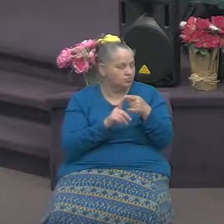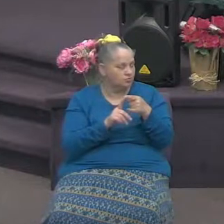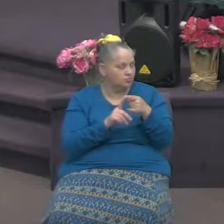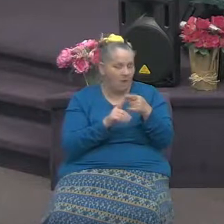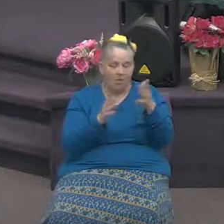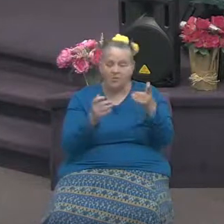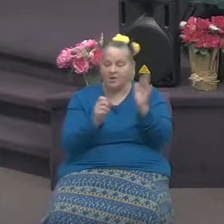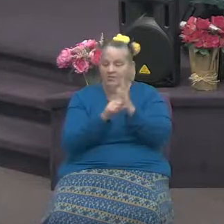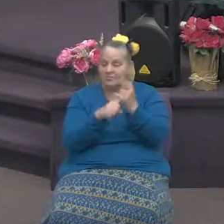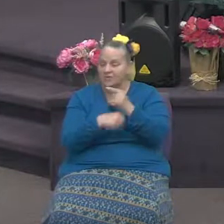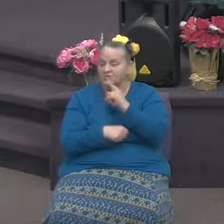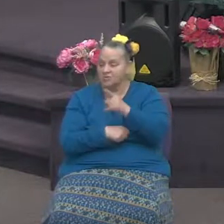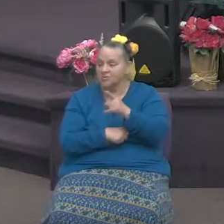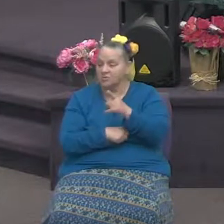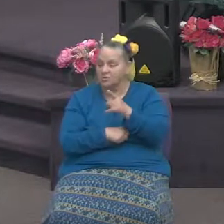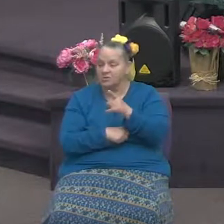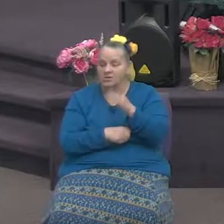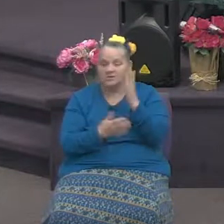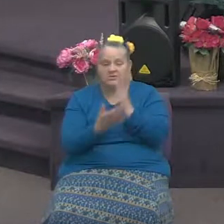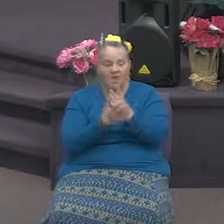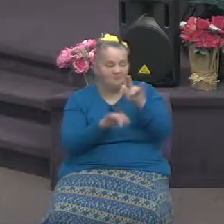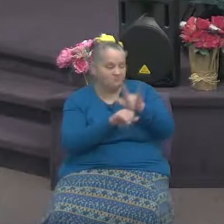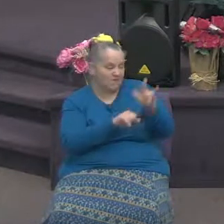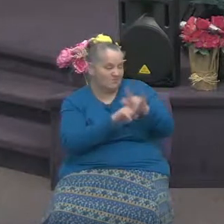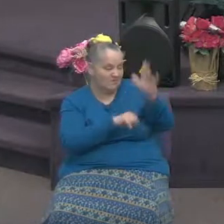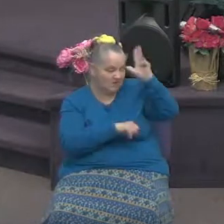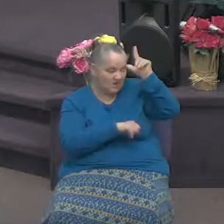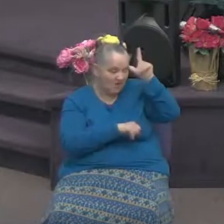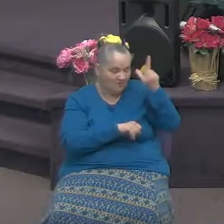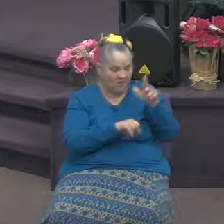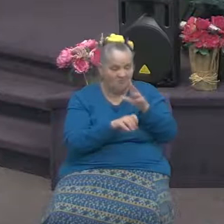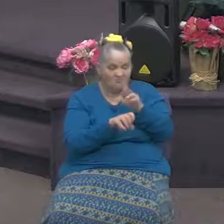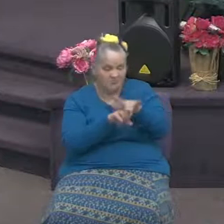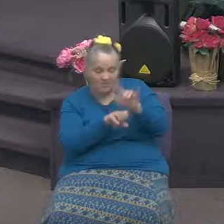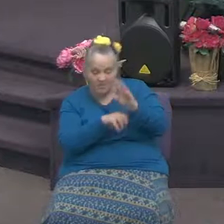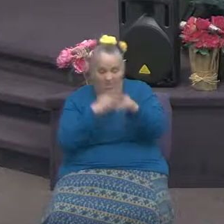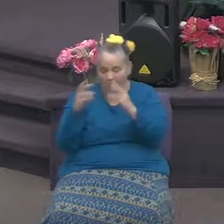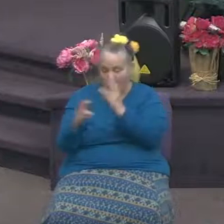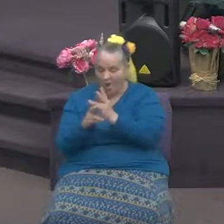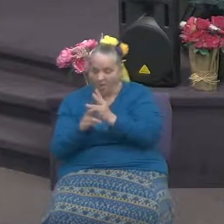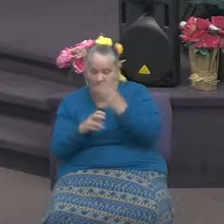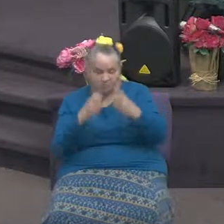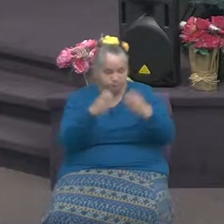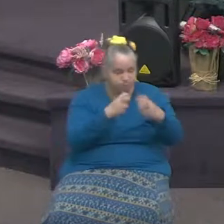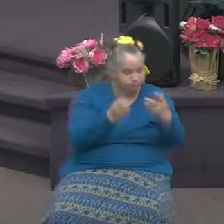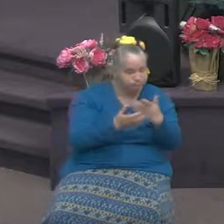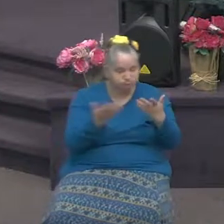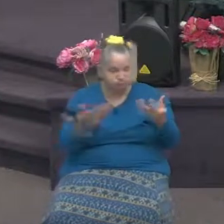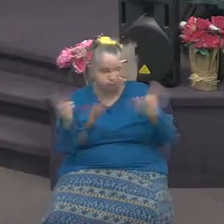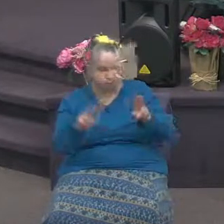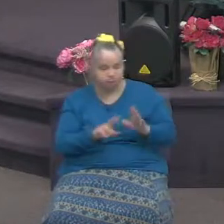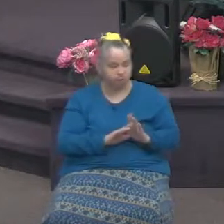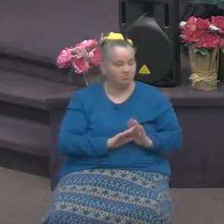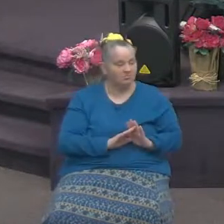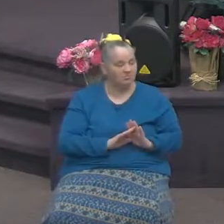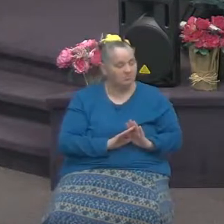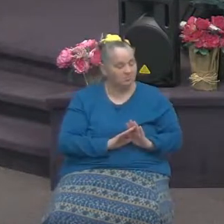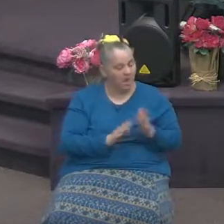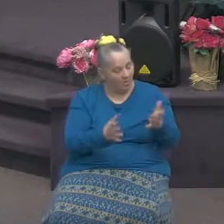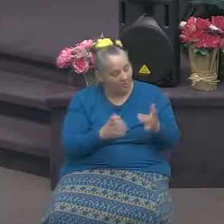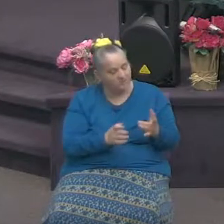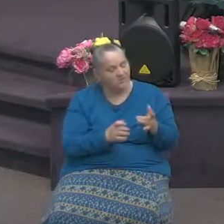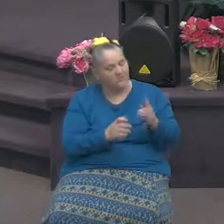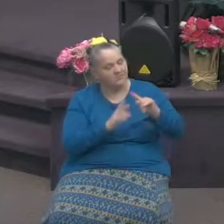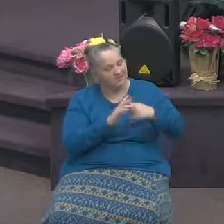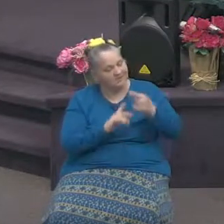I want to make sure that you stop blaming the adversary and stop blaming the world and all the issues for the things going on. And I want